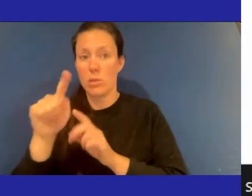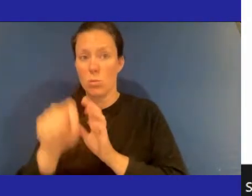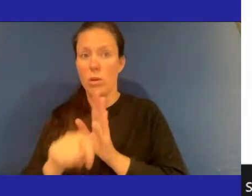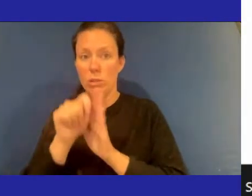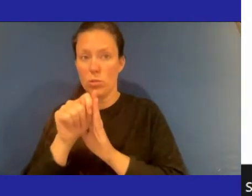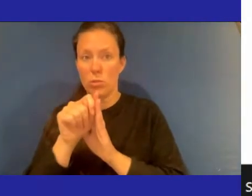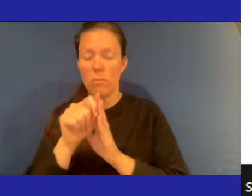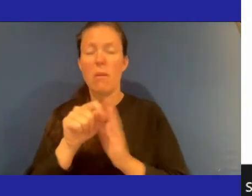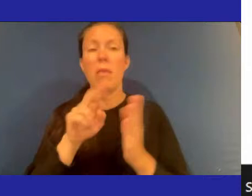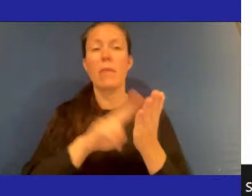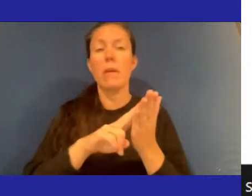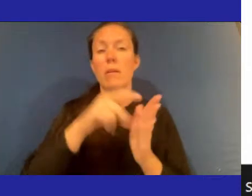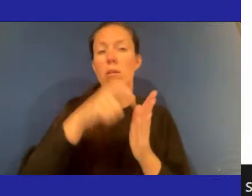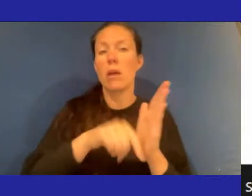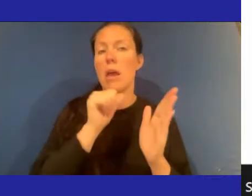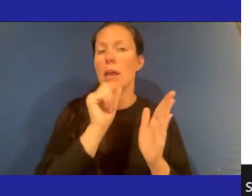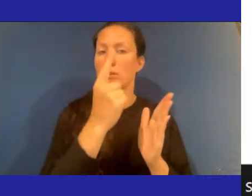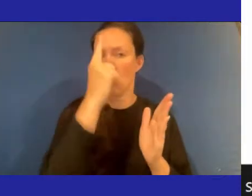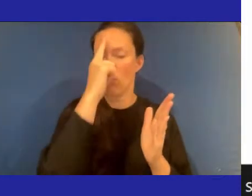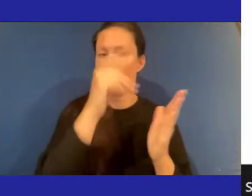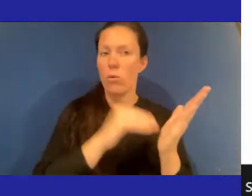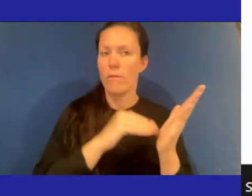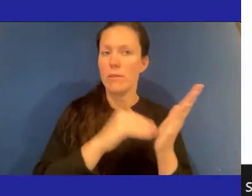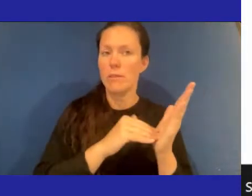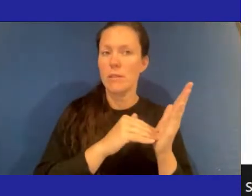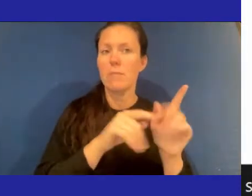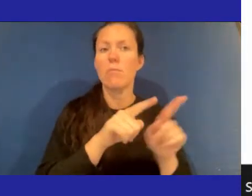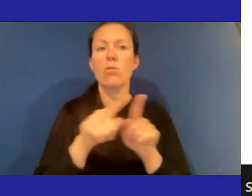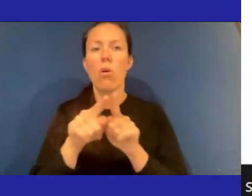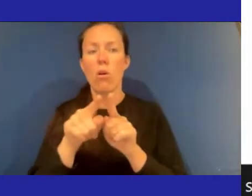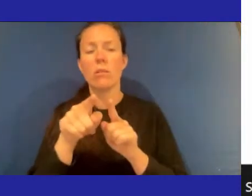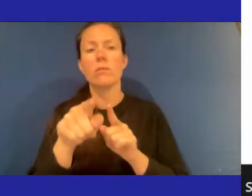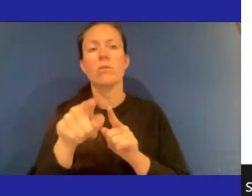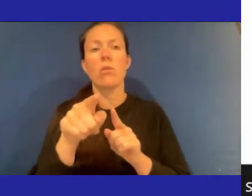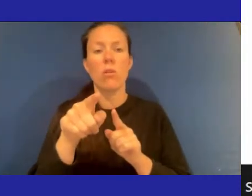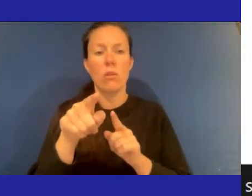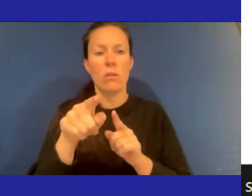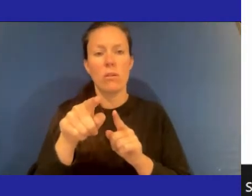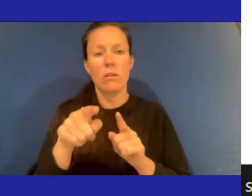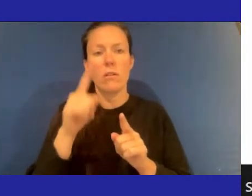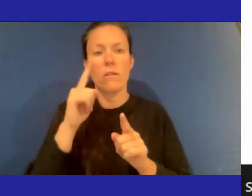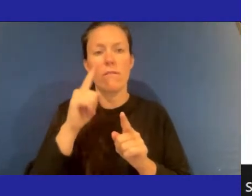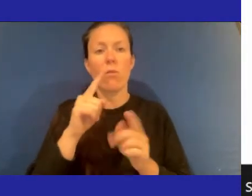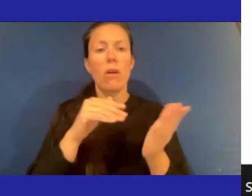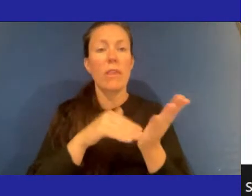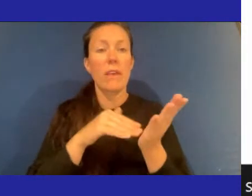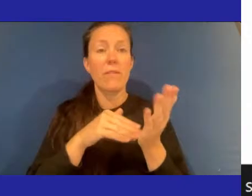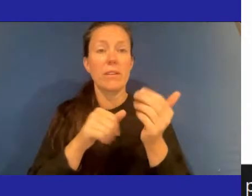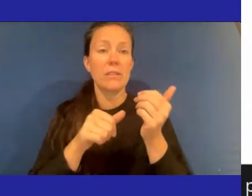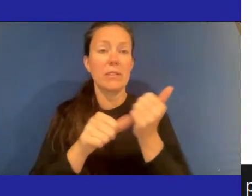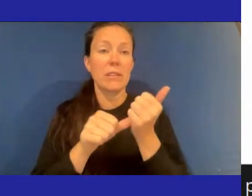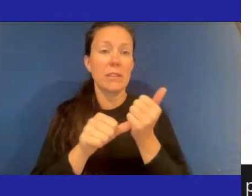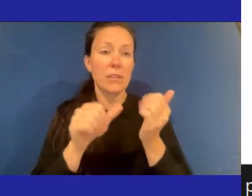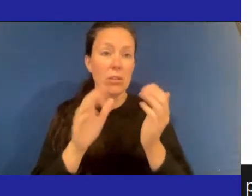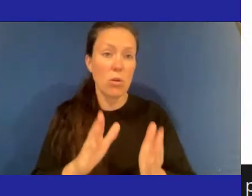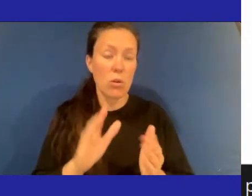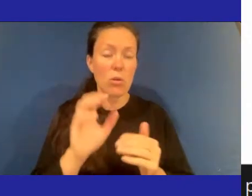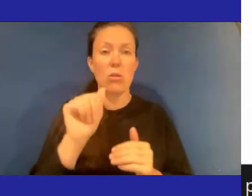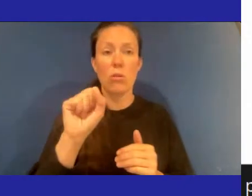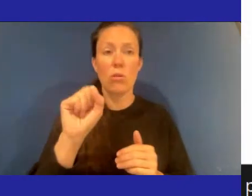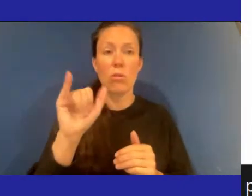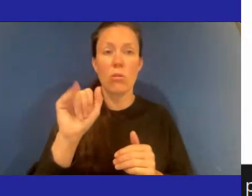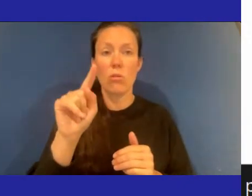includes not just the physicians, but also a full complement of physician associates needed to run the